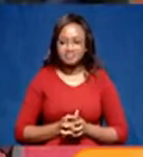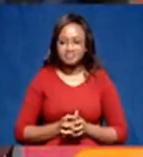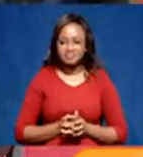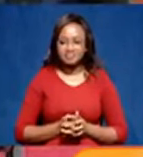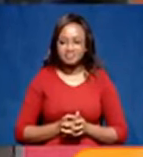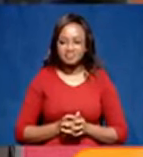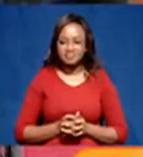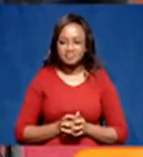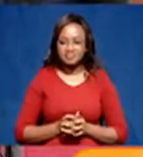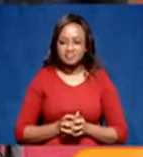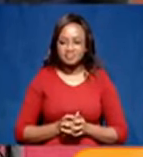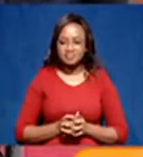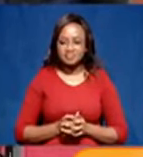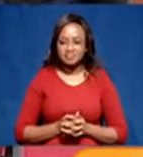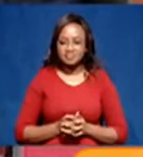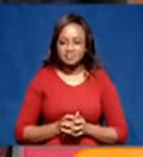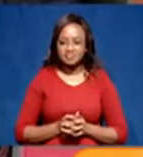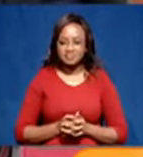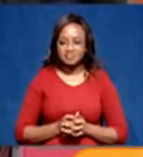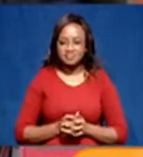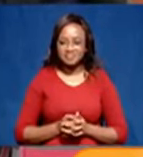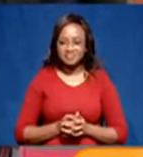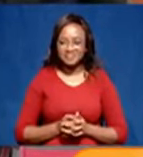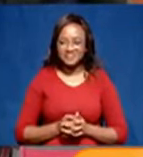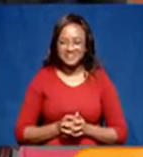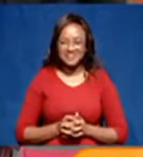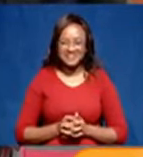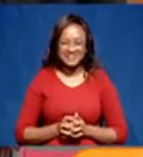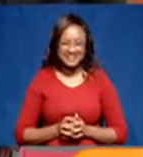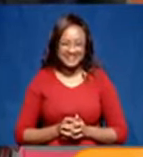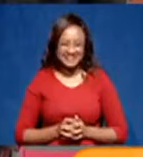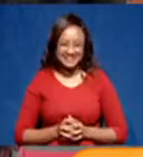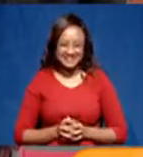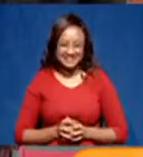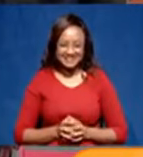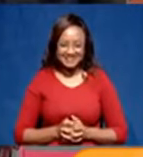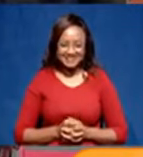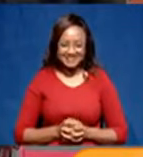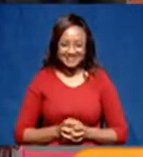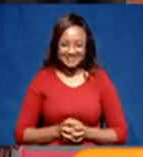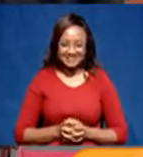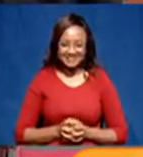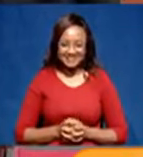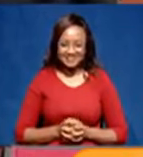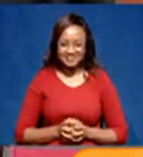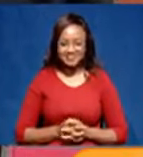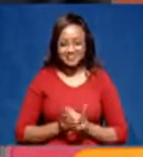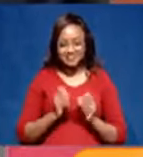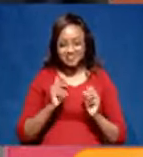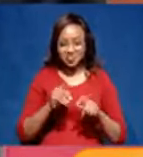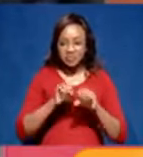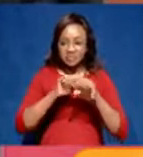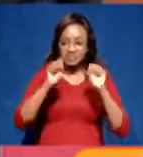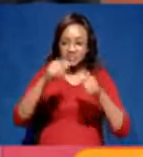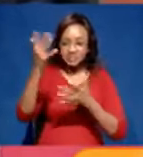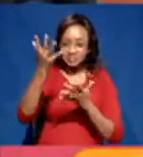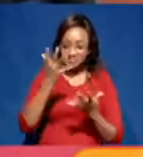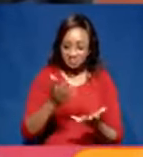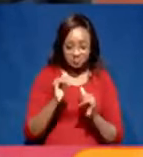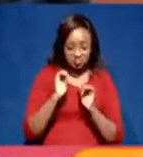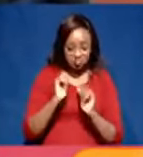assessment. But anyway, let's talk about as soon as this comes, a system is good. Not much of customization